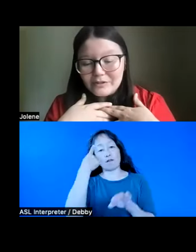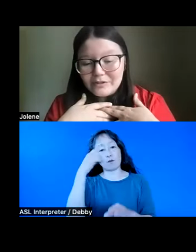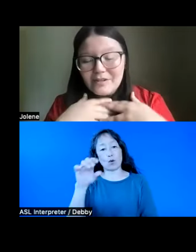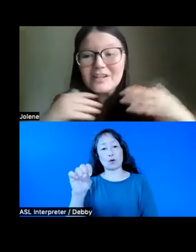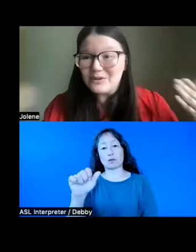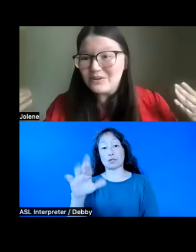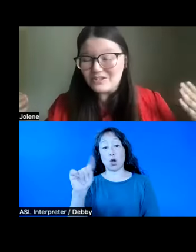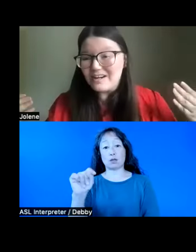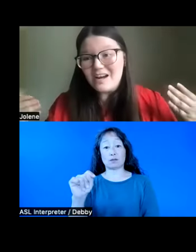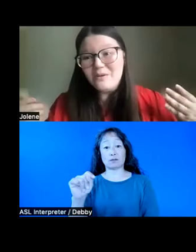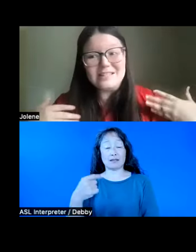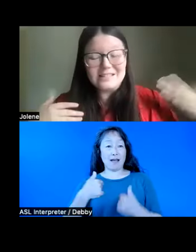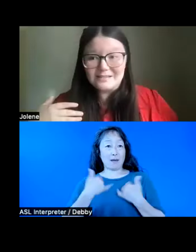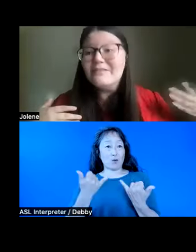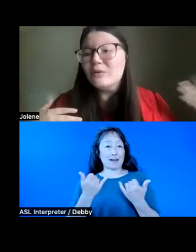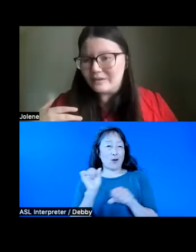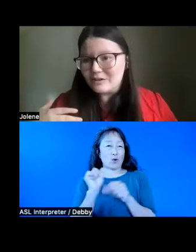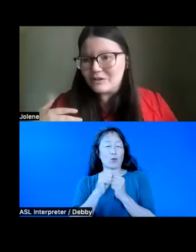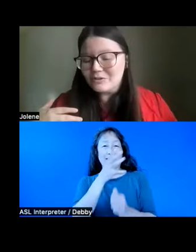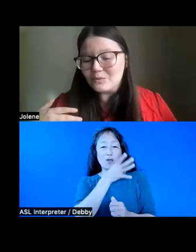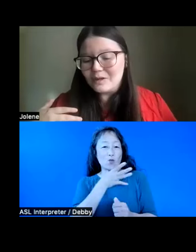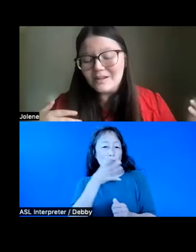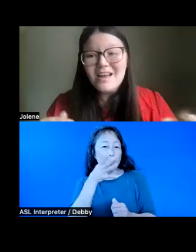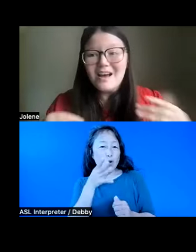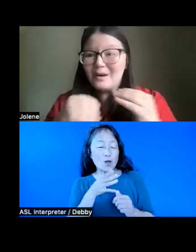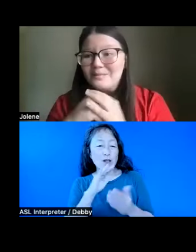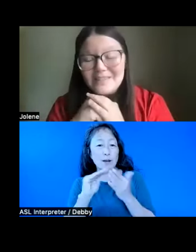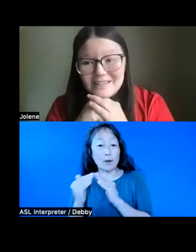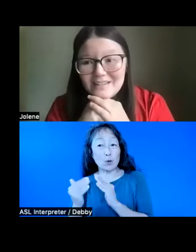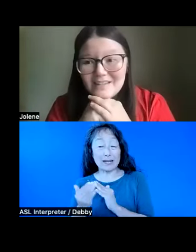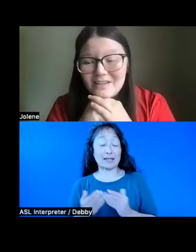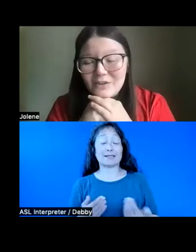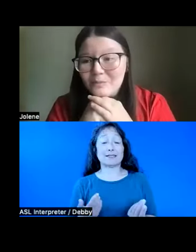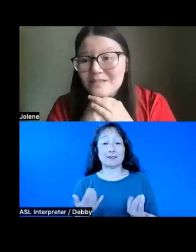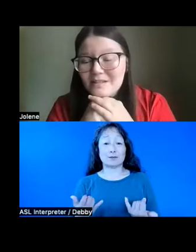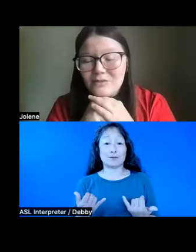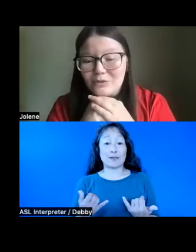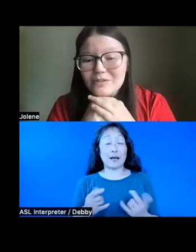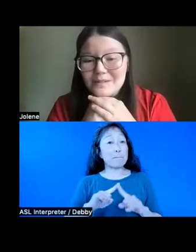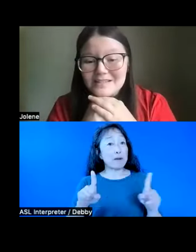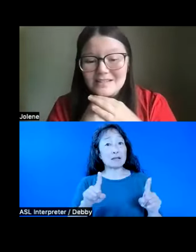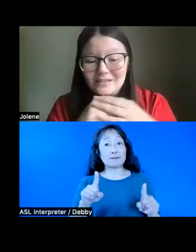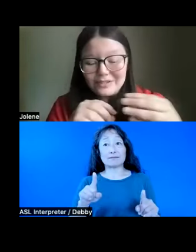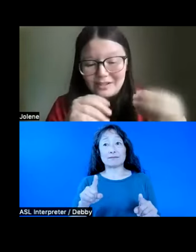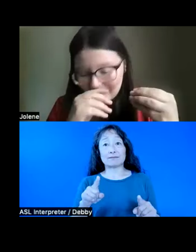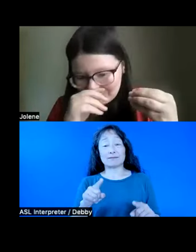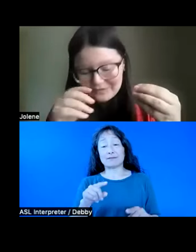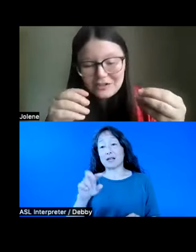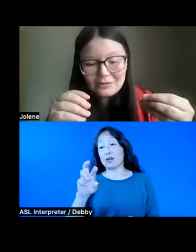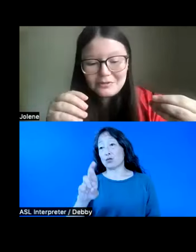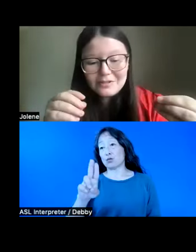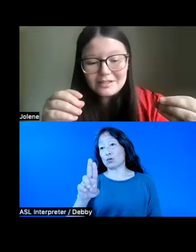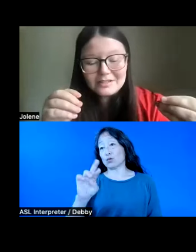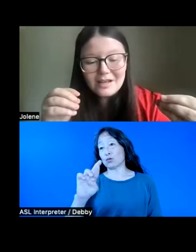with rural communities right now, and it's very true as well, in urban and rural spaces and in